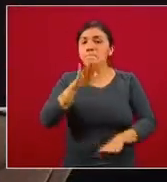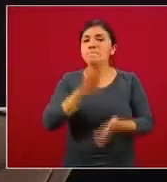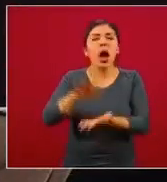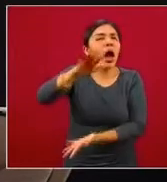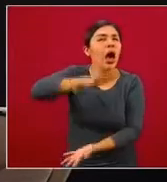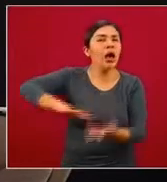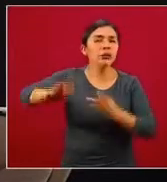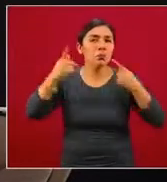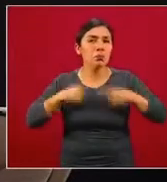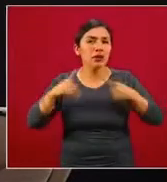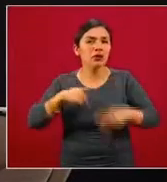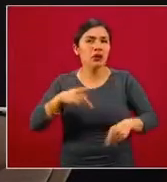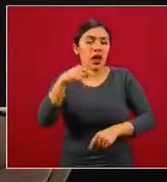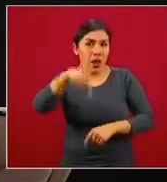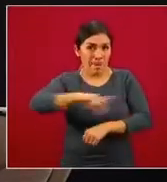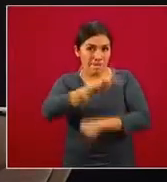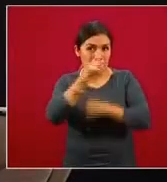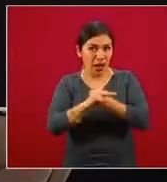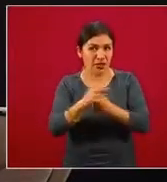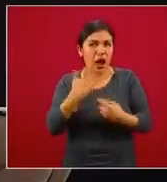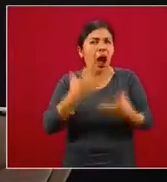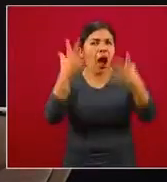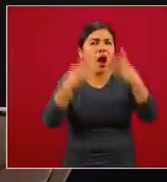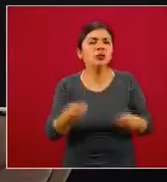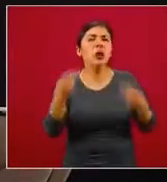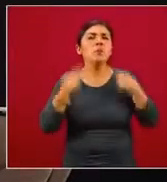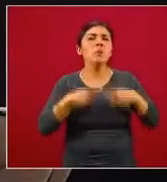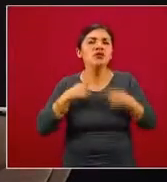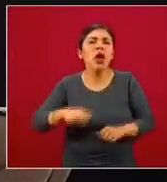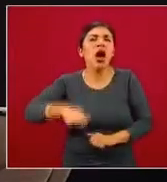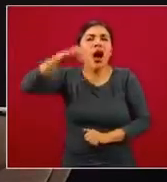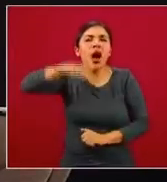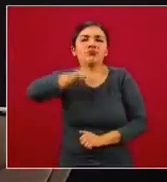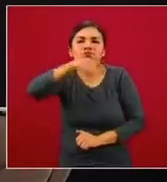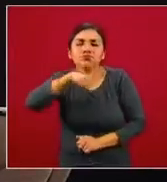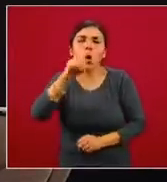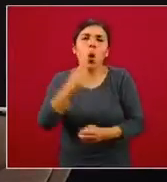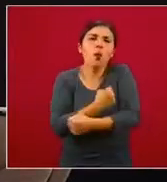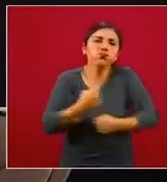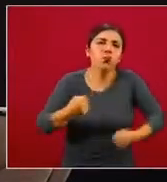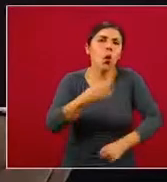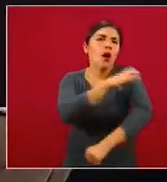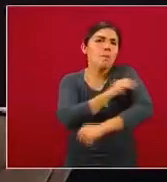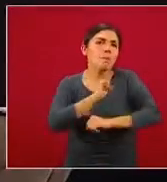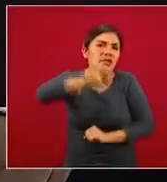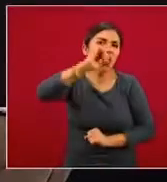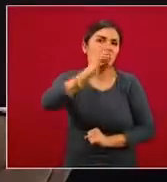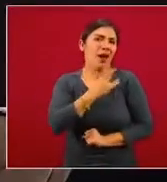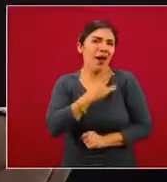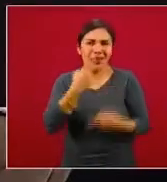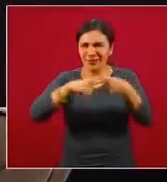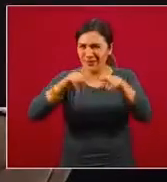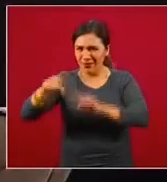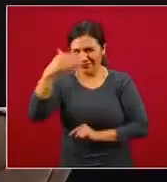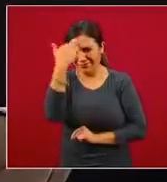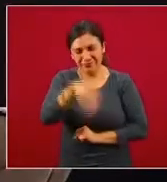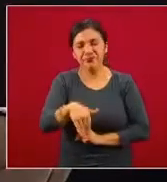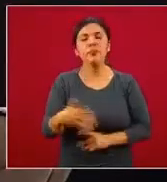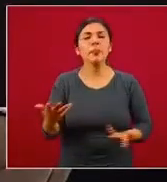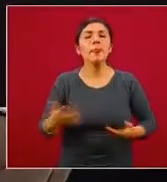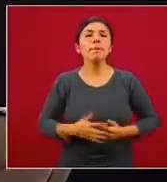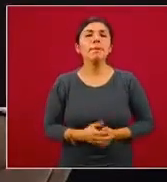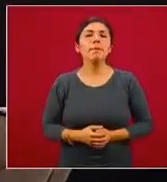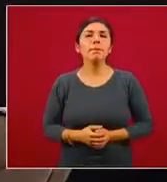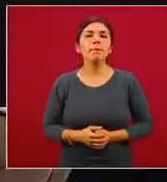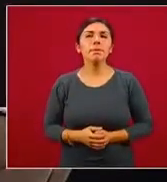that they don't have to be zooming around Mexico to find a hospital for their families? And we